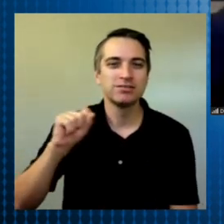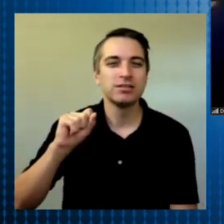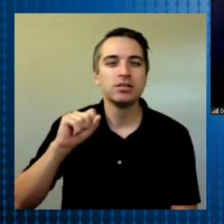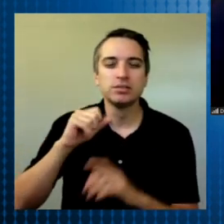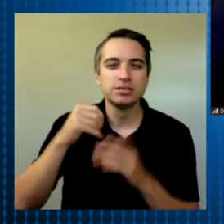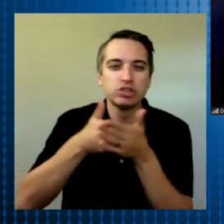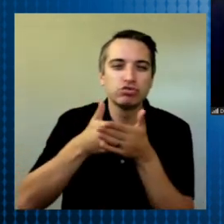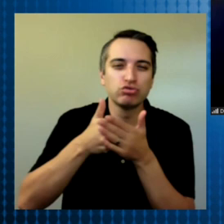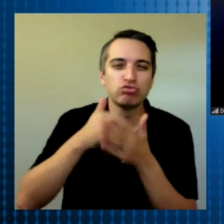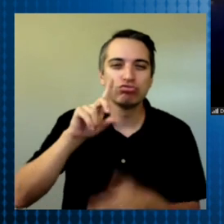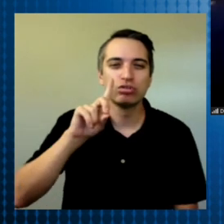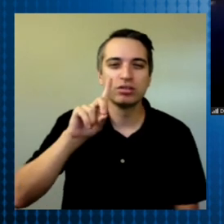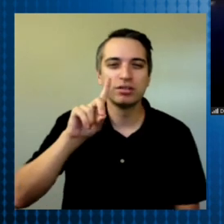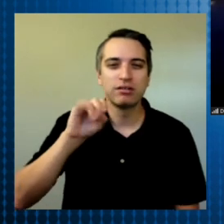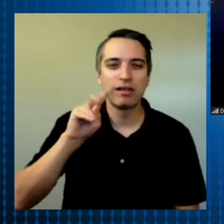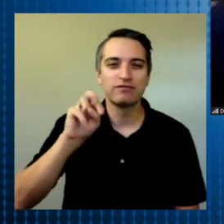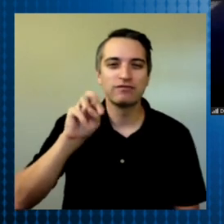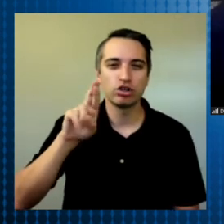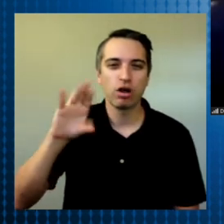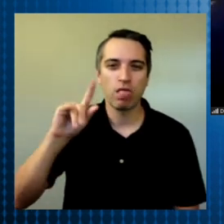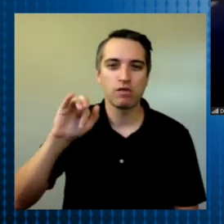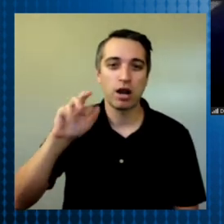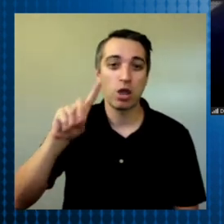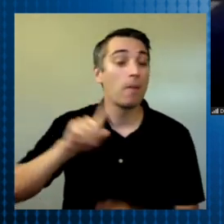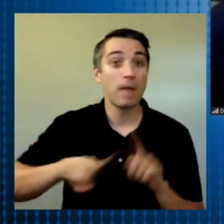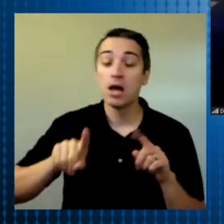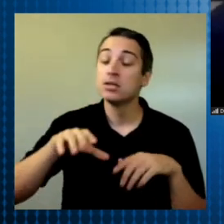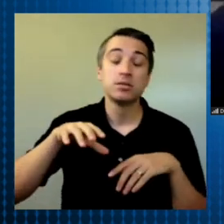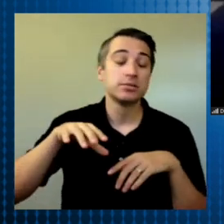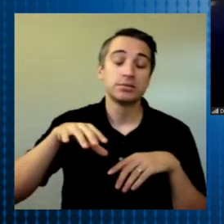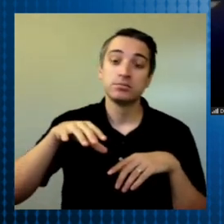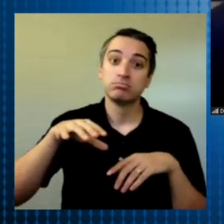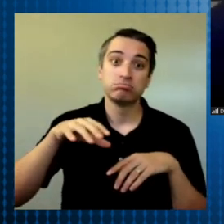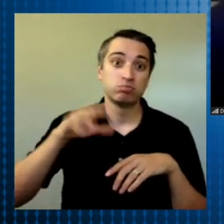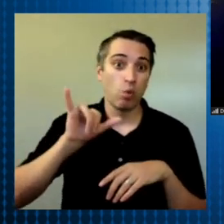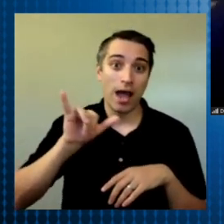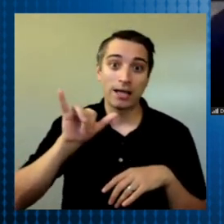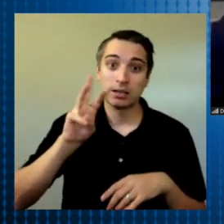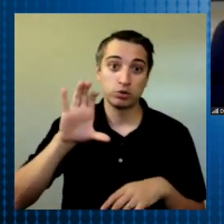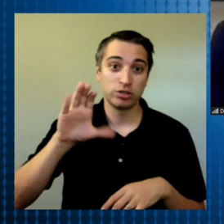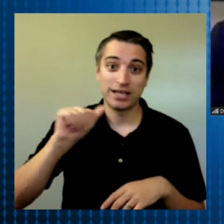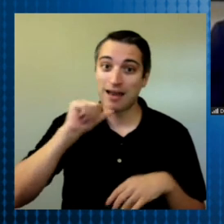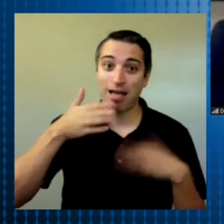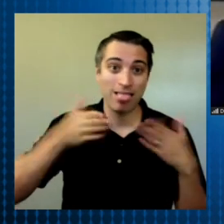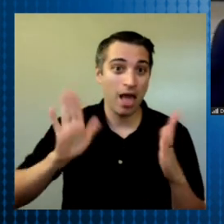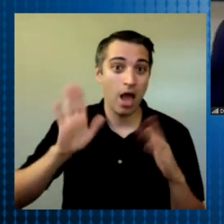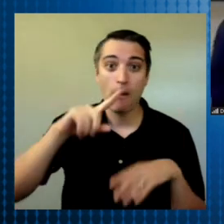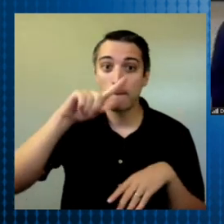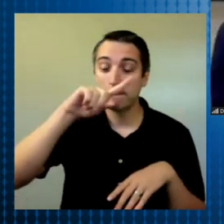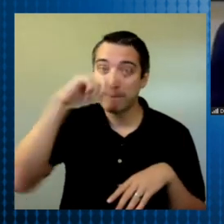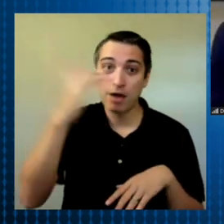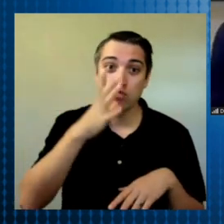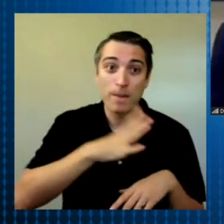And because the YWCA would not let Black women, Black girls go to their camp, they would go